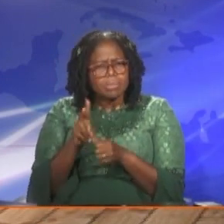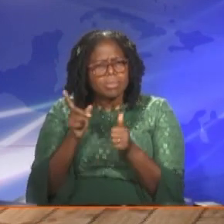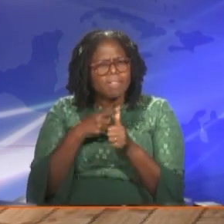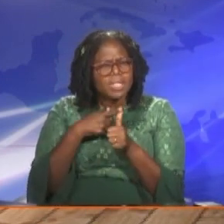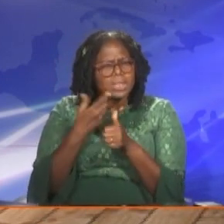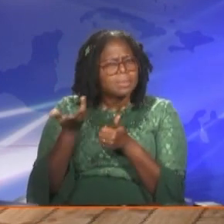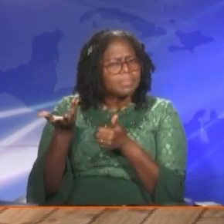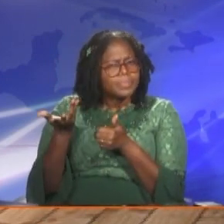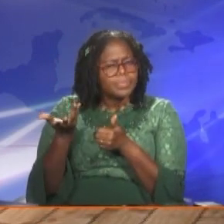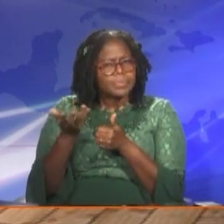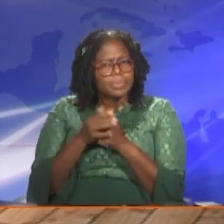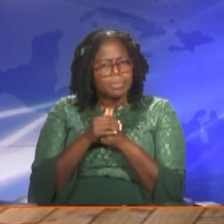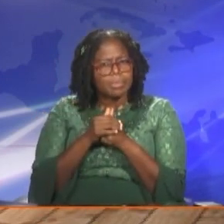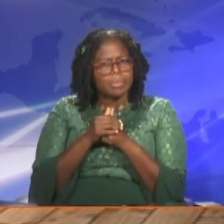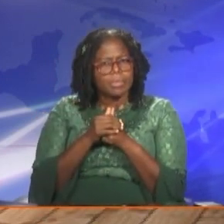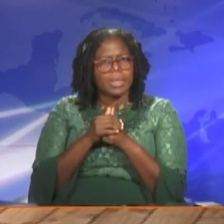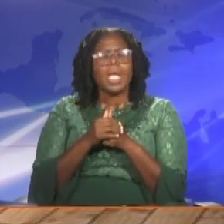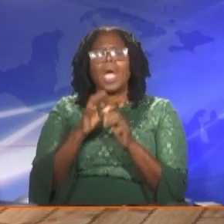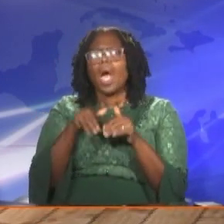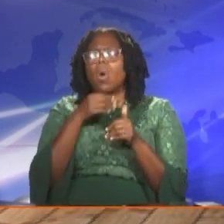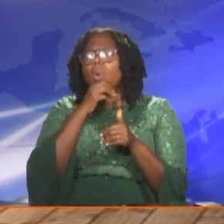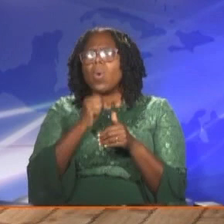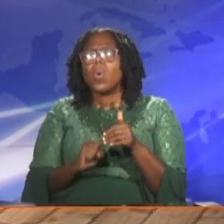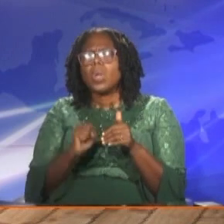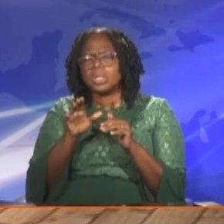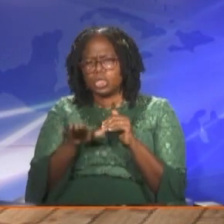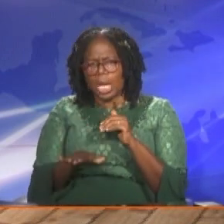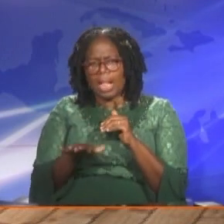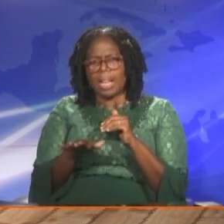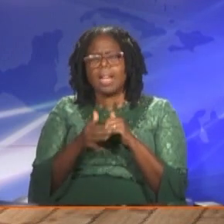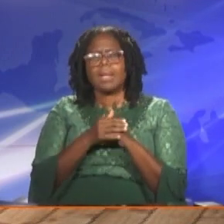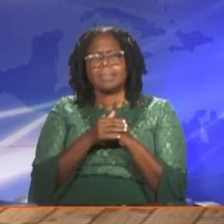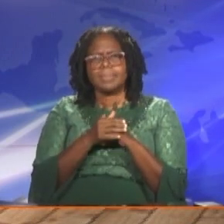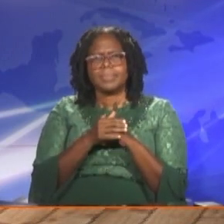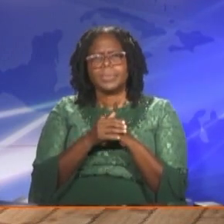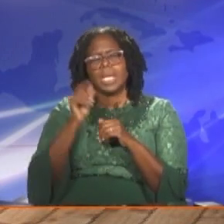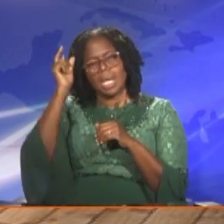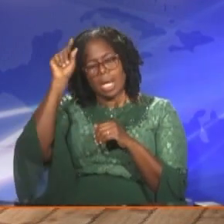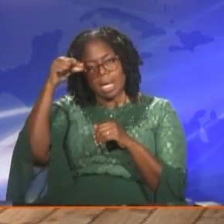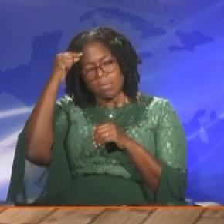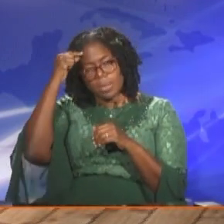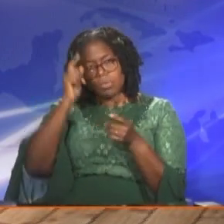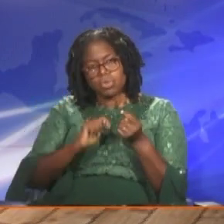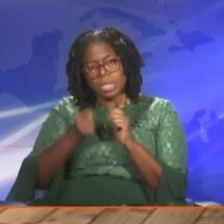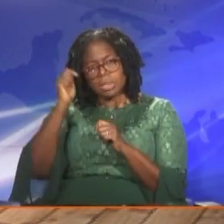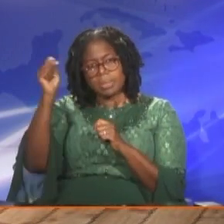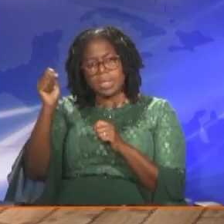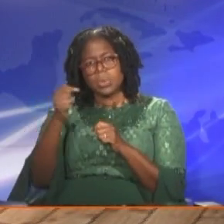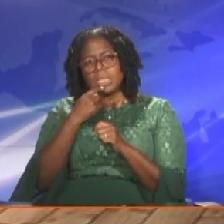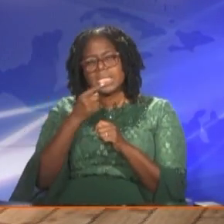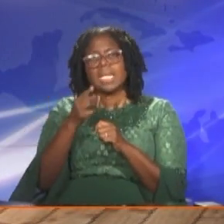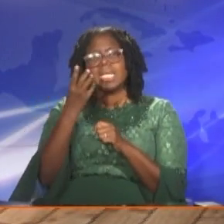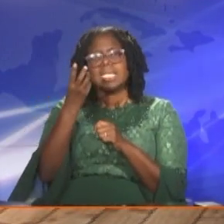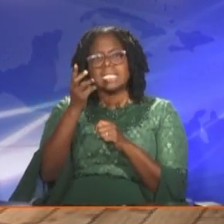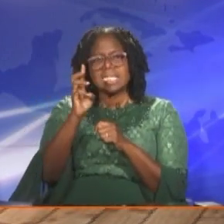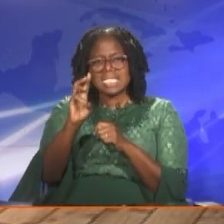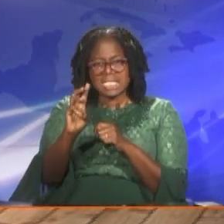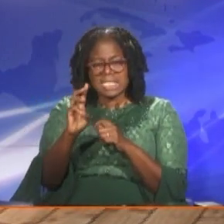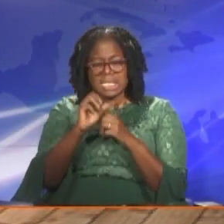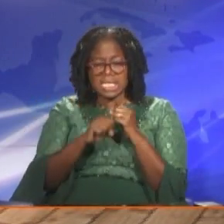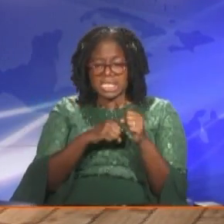one is the age of the child. So the government of Trinidad and Tobago has declared 16 years as the minimum